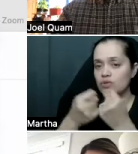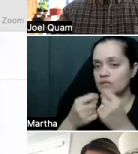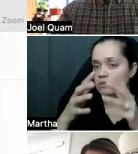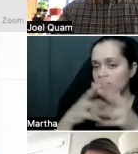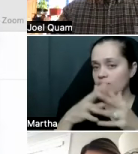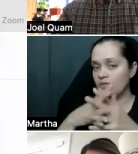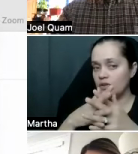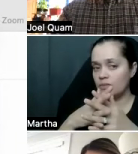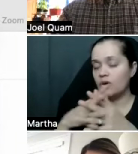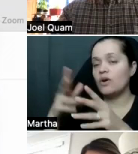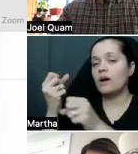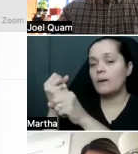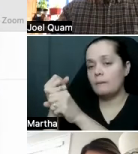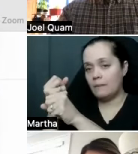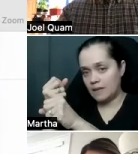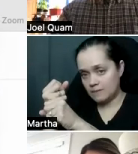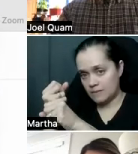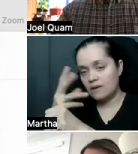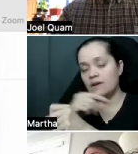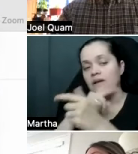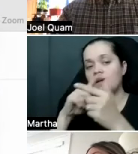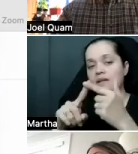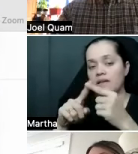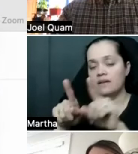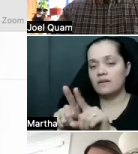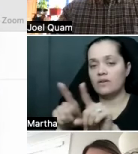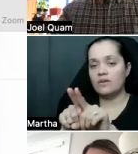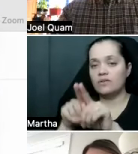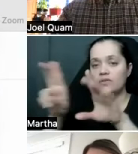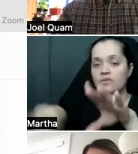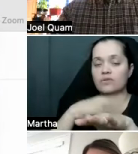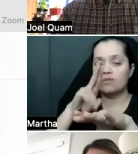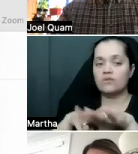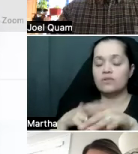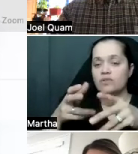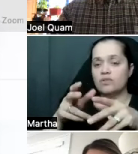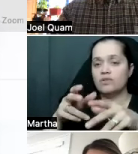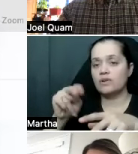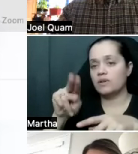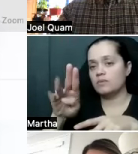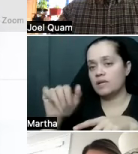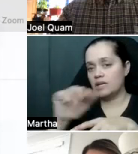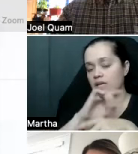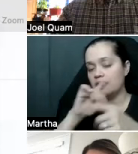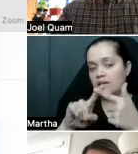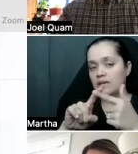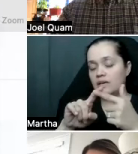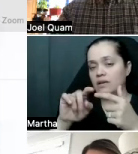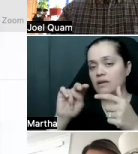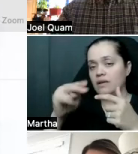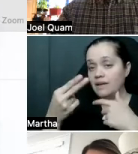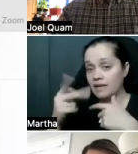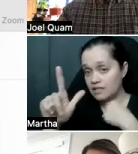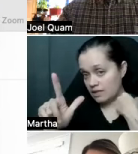football and baseball, and then there's one in the National Basketball Association, and then one in the National Hockey